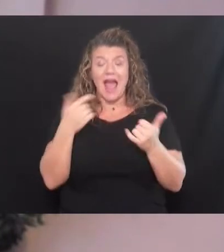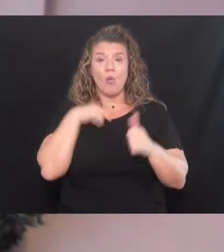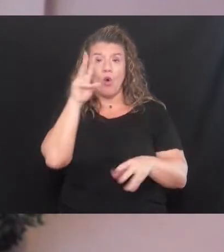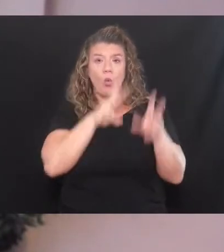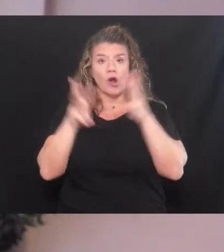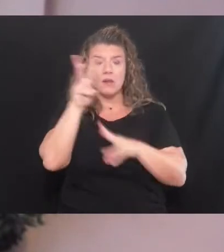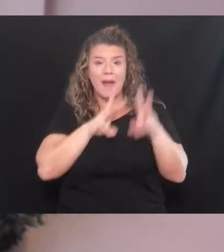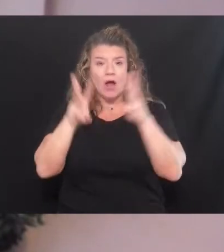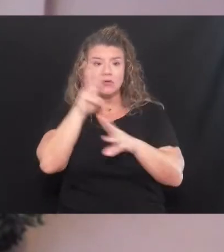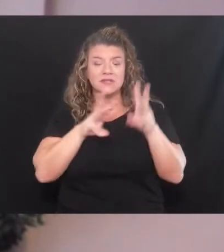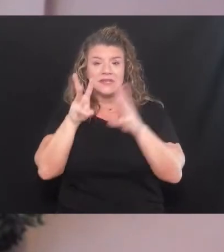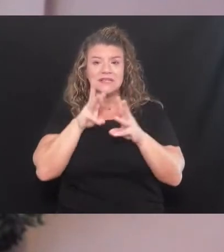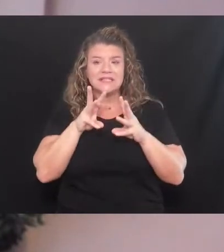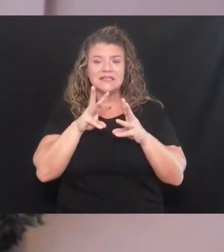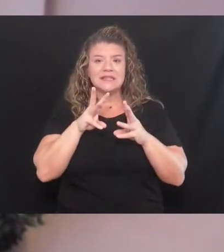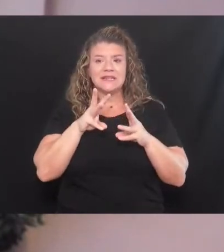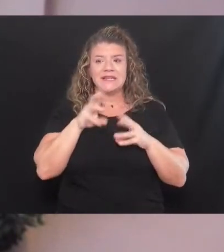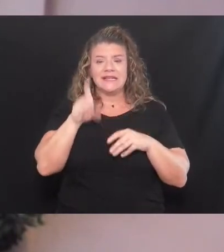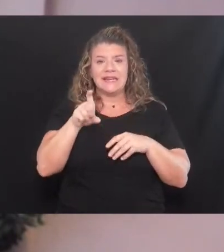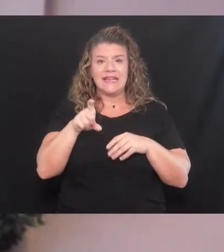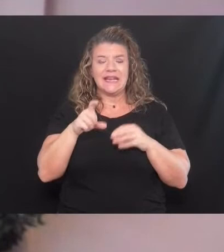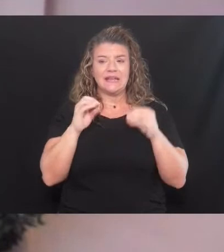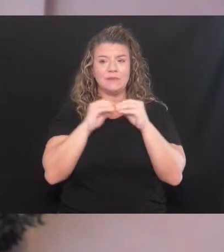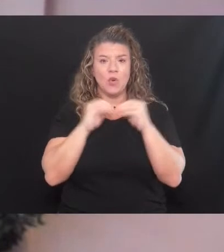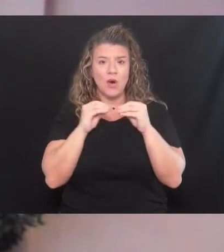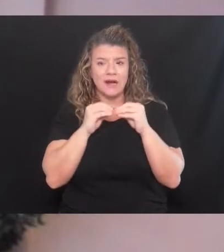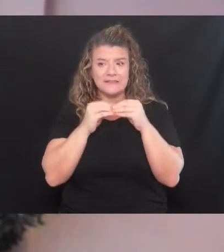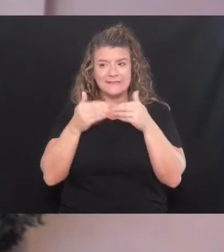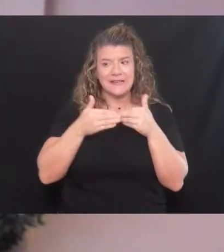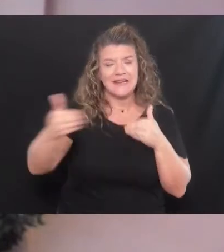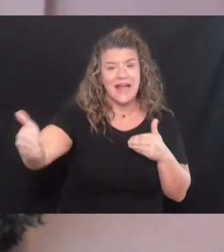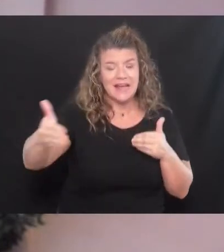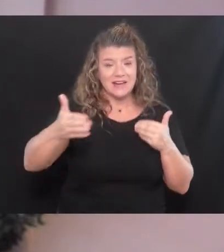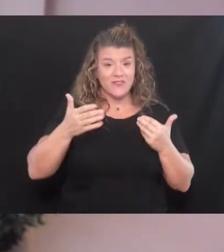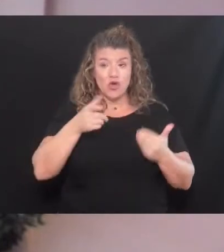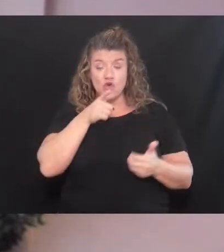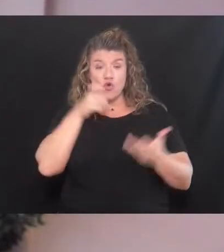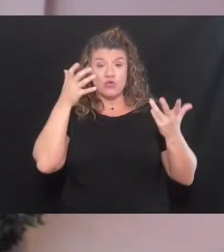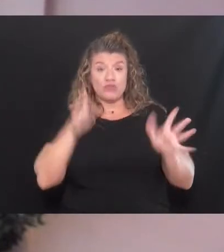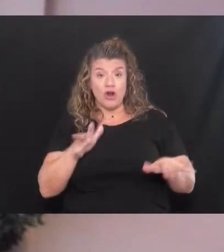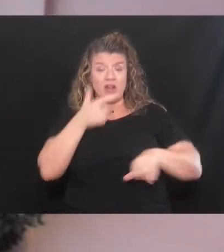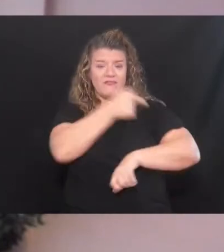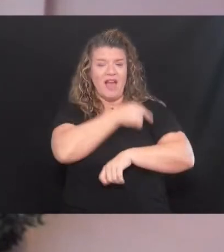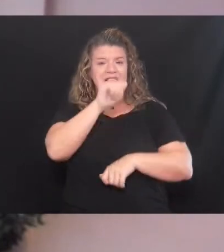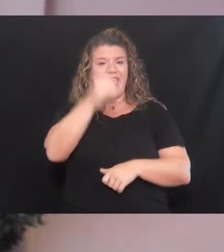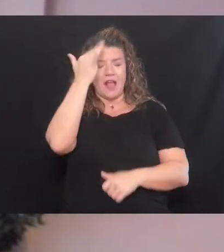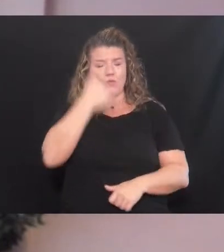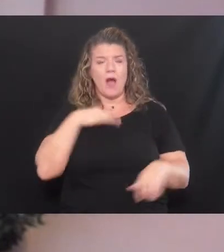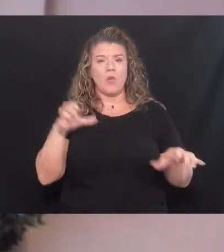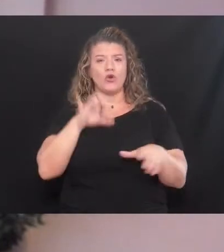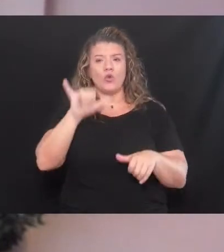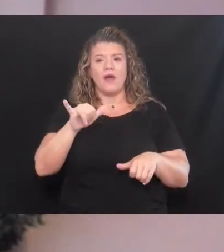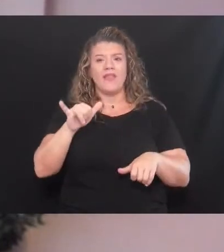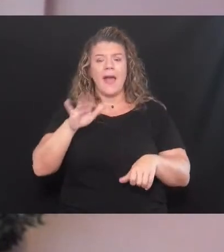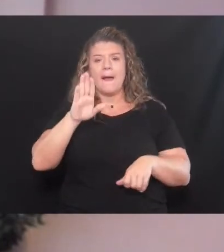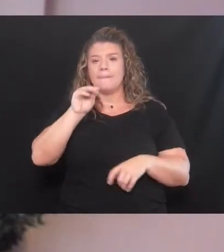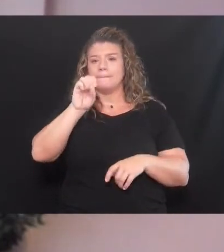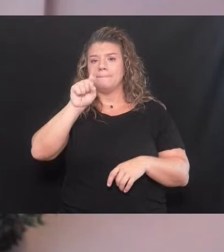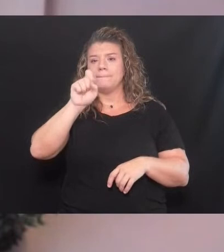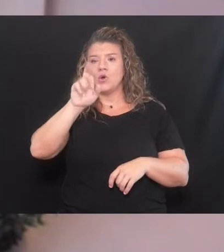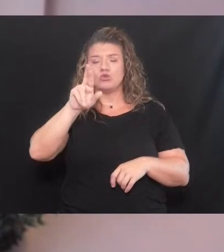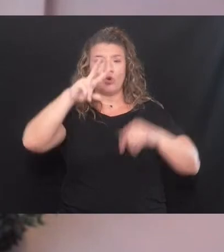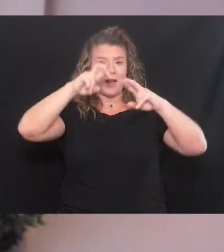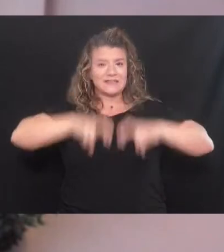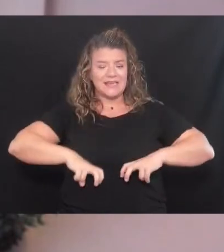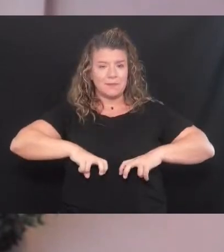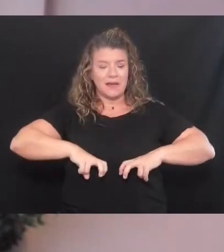about residual immune function, even in some of the folks that have been vaccinated, which is why we're doing the booster battlefield